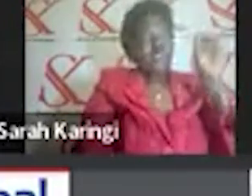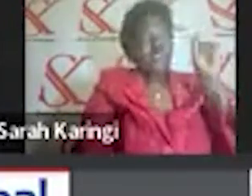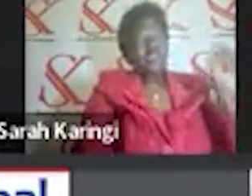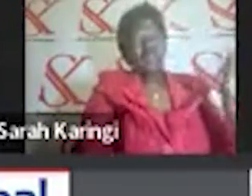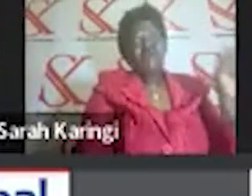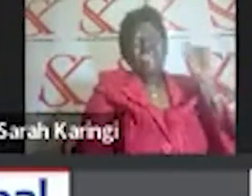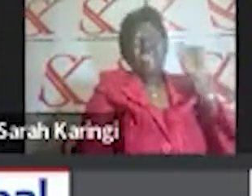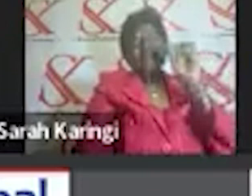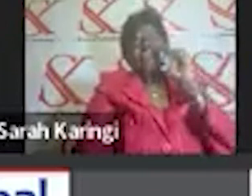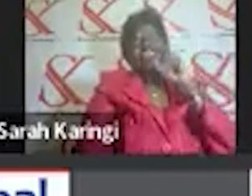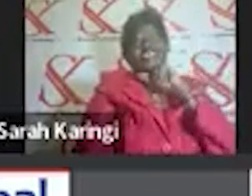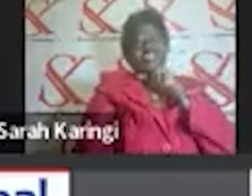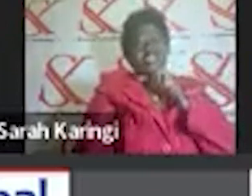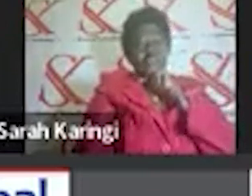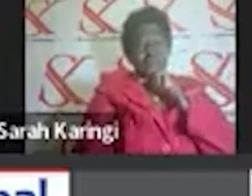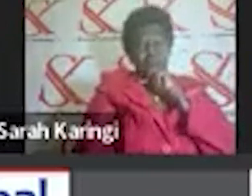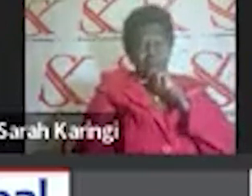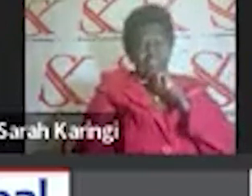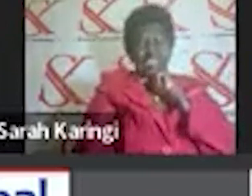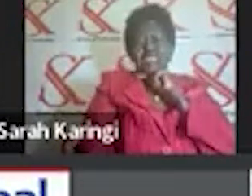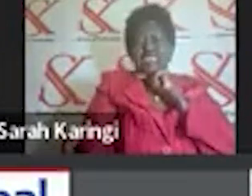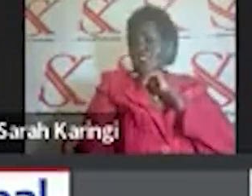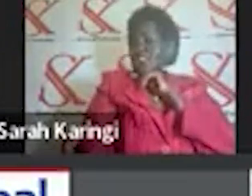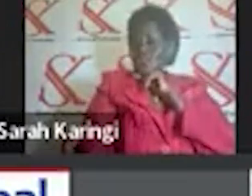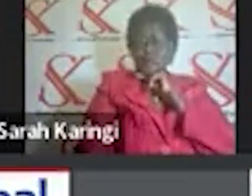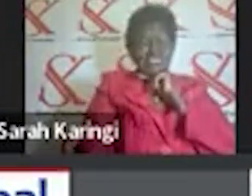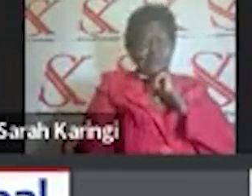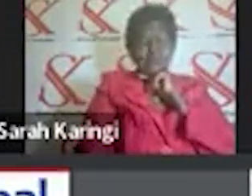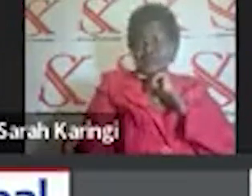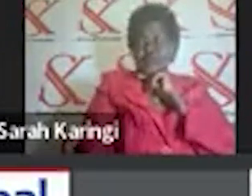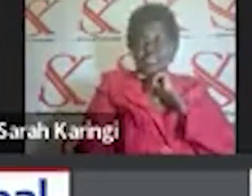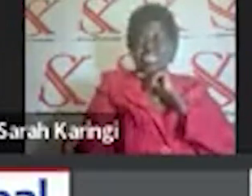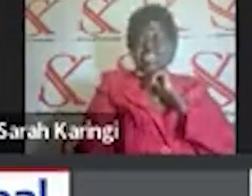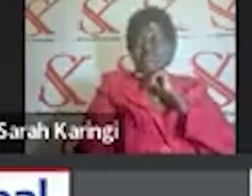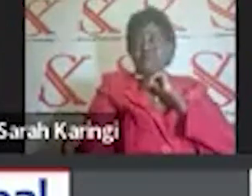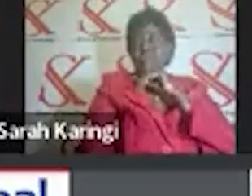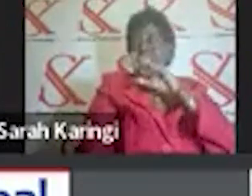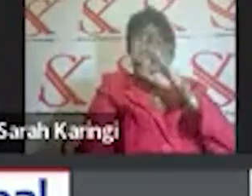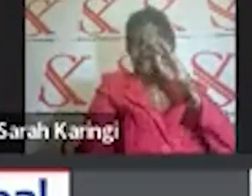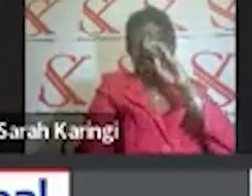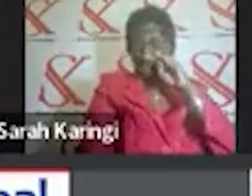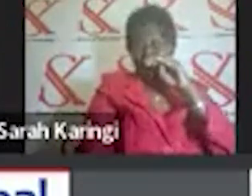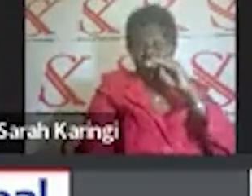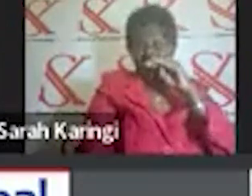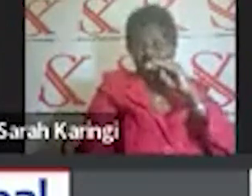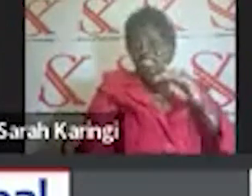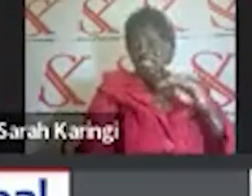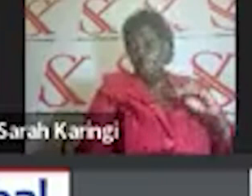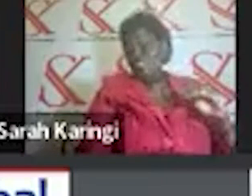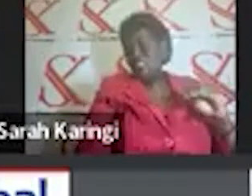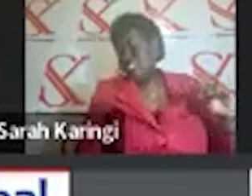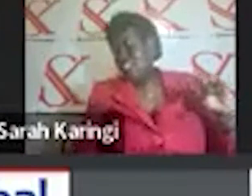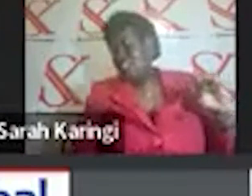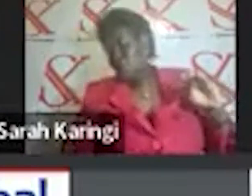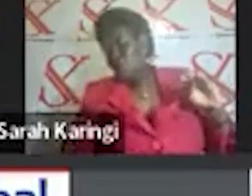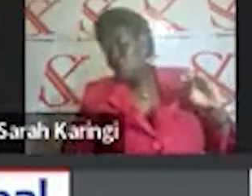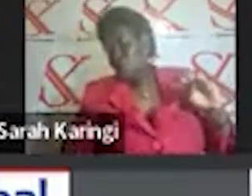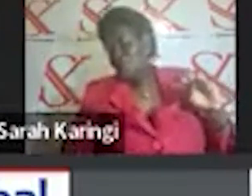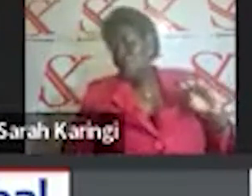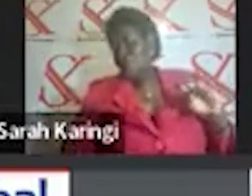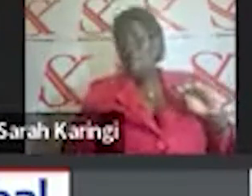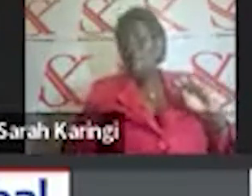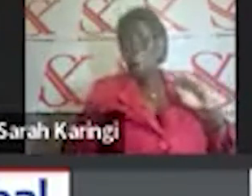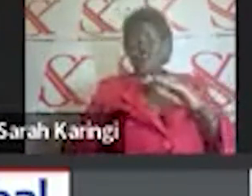I went to South Africa, I met a certain Jew. And the things he told me about Jews, I remember even up to today. When I see a